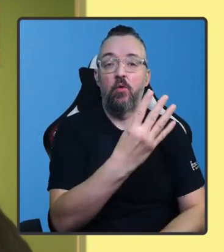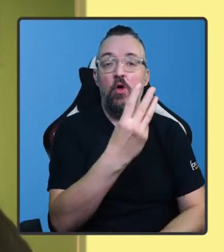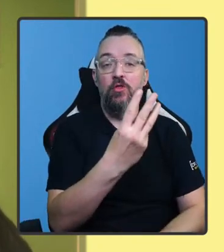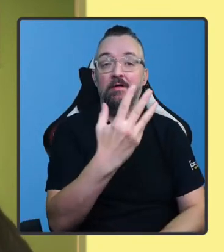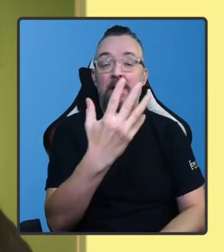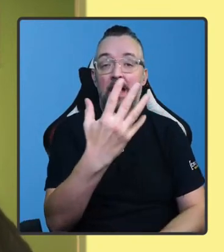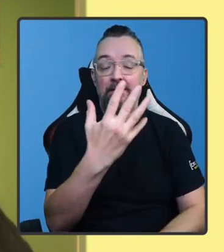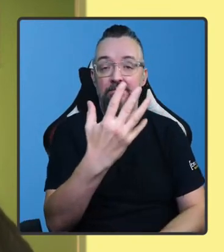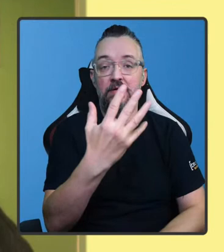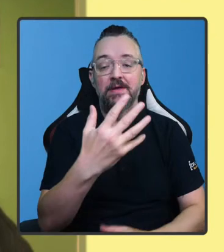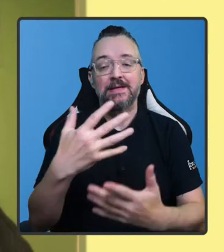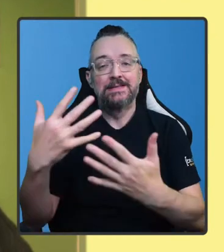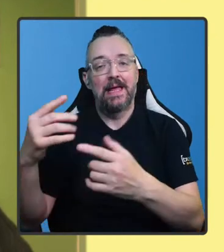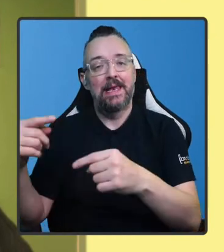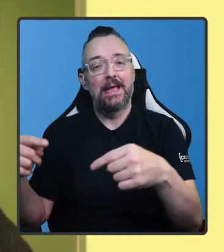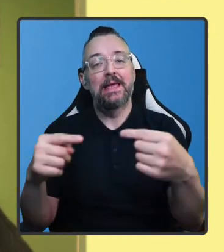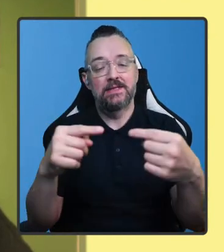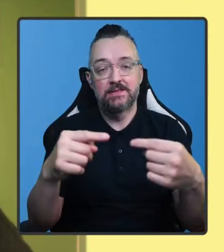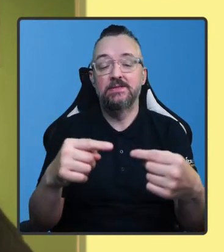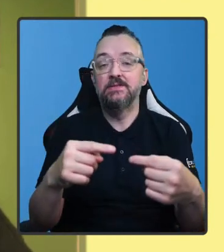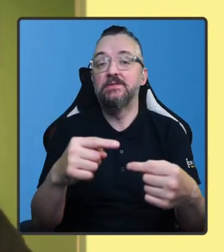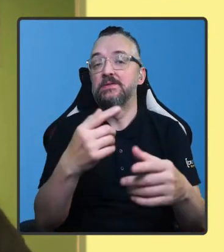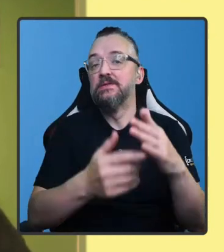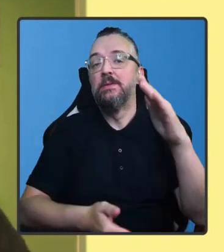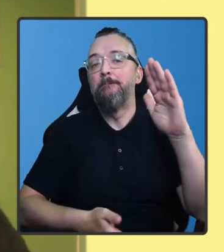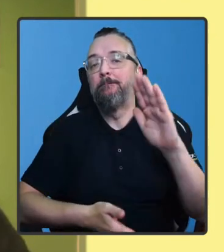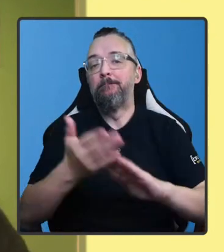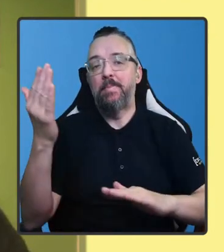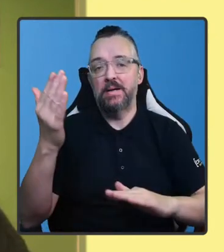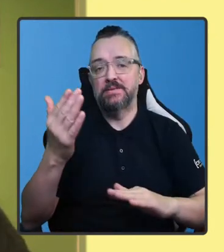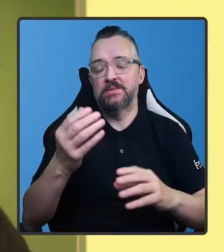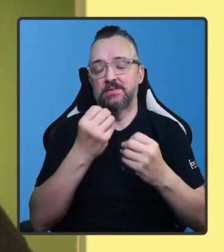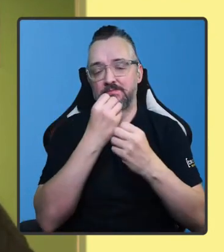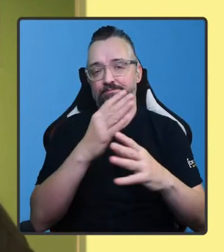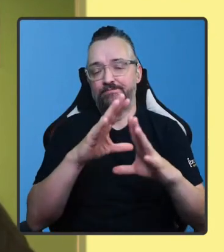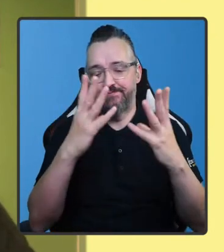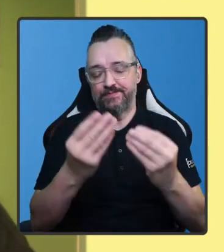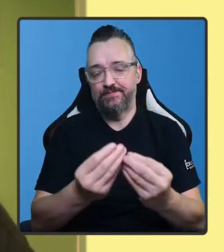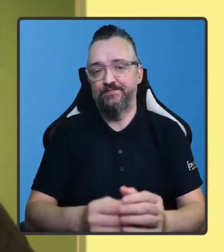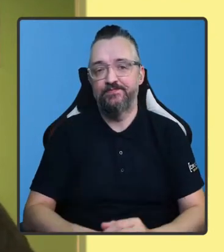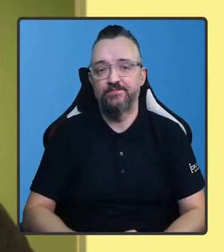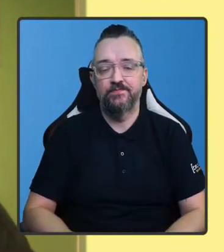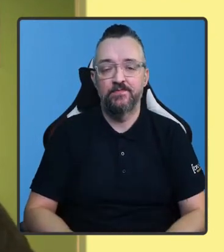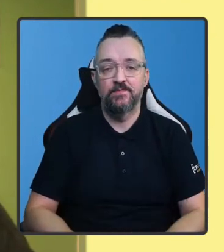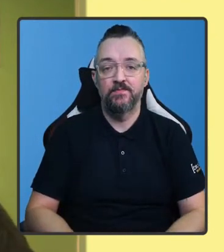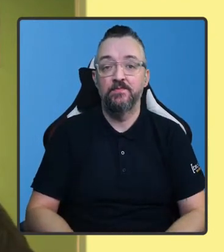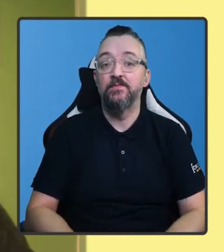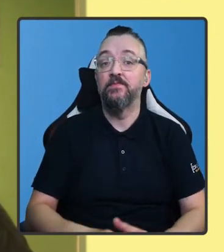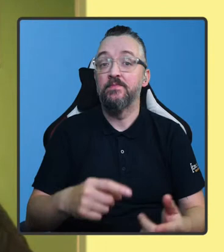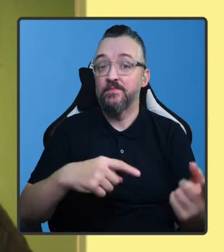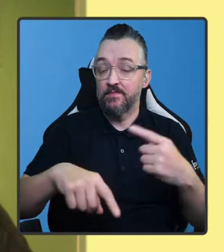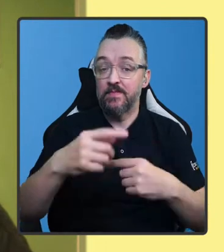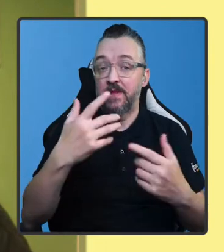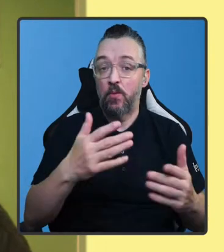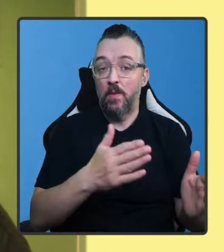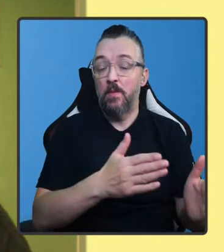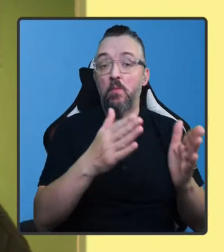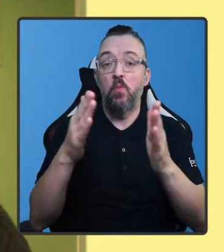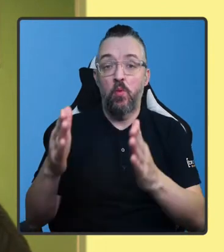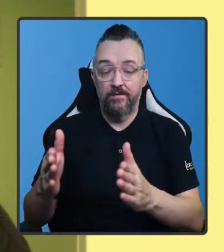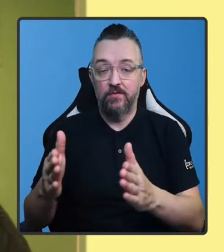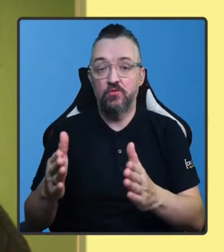for to 10 against, the resolution passes overwhelmingly. So delegates, we will move then on